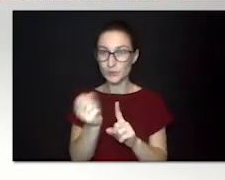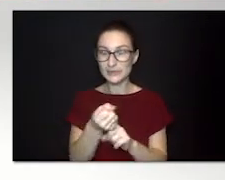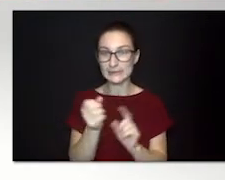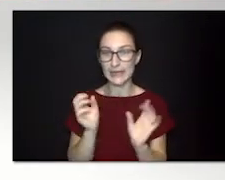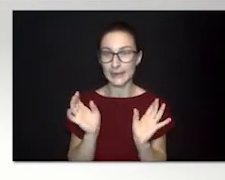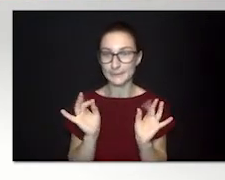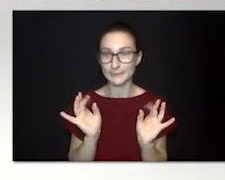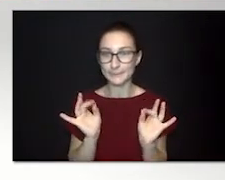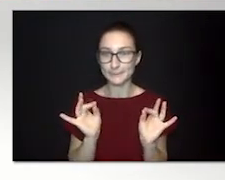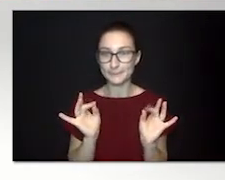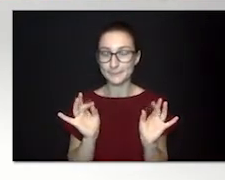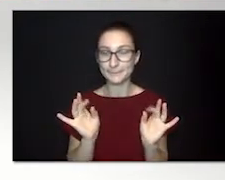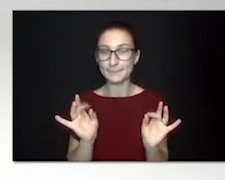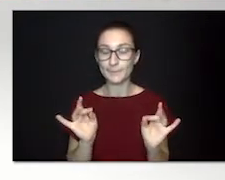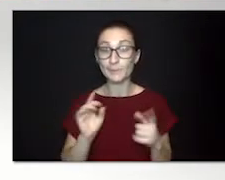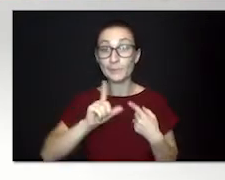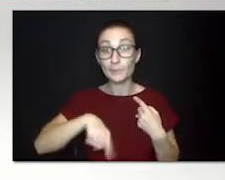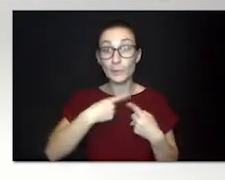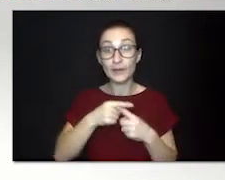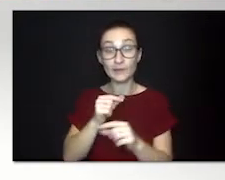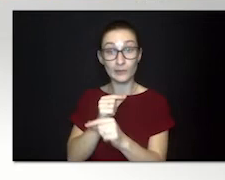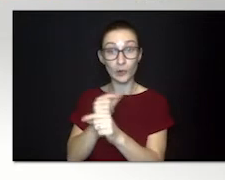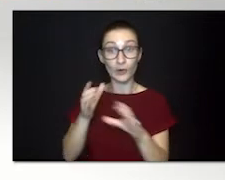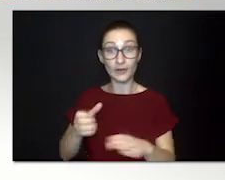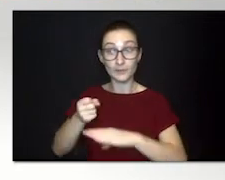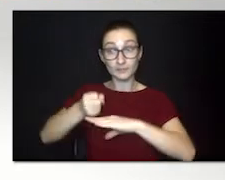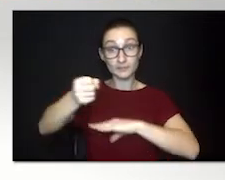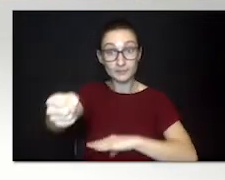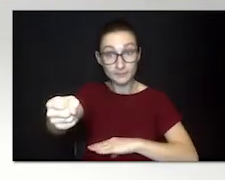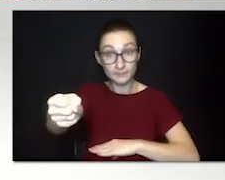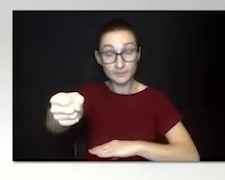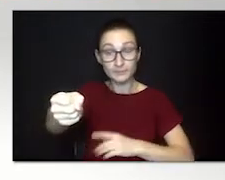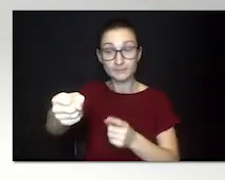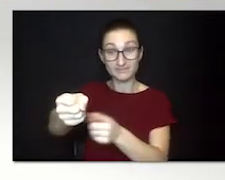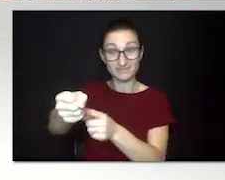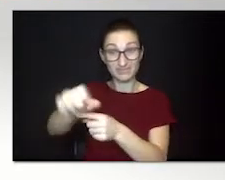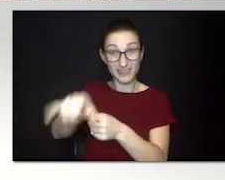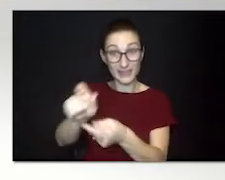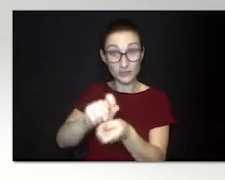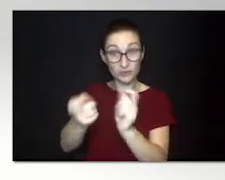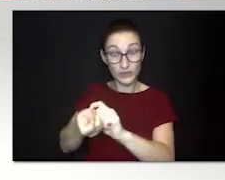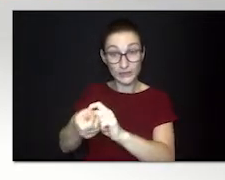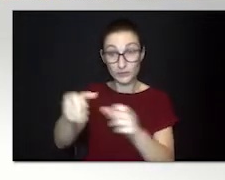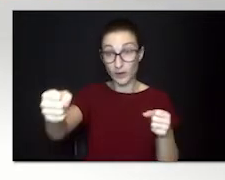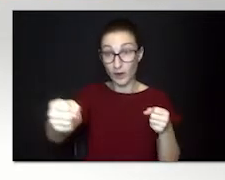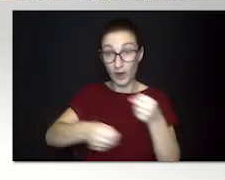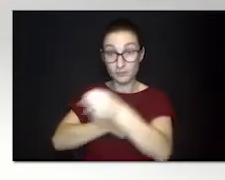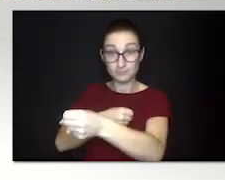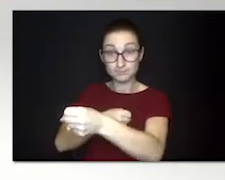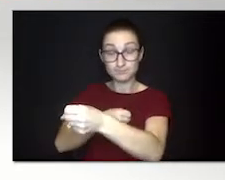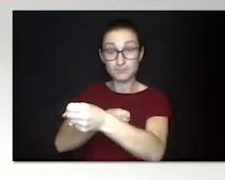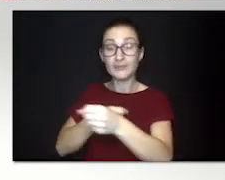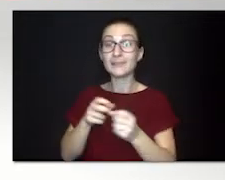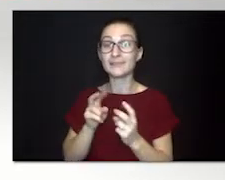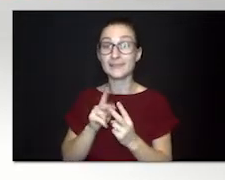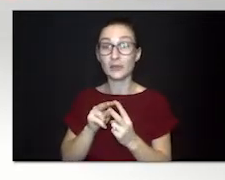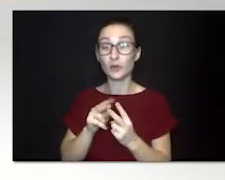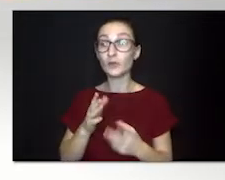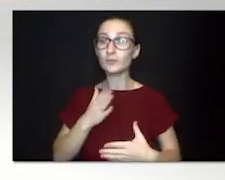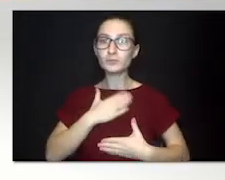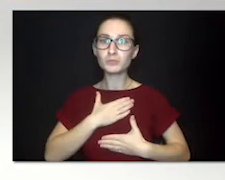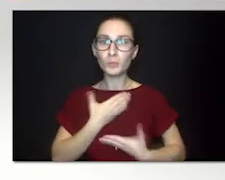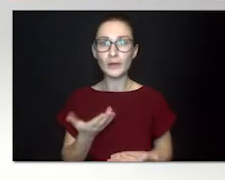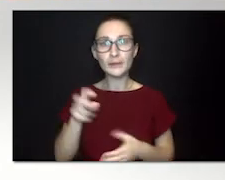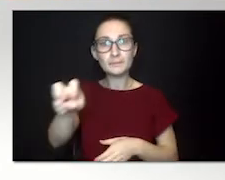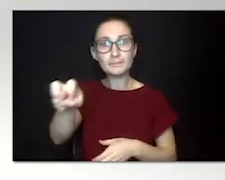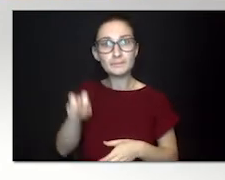is once a guardian is appointed, in order for the guardianship to change, they either have to agree to voluntarily